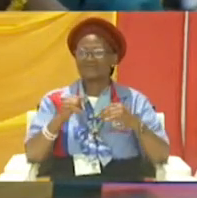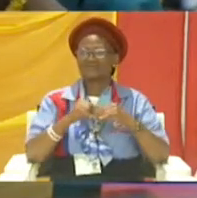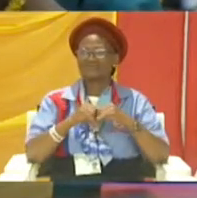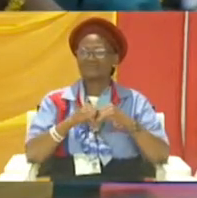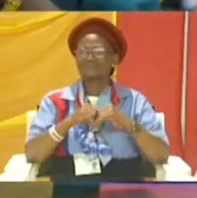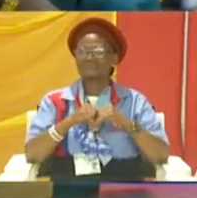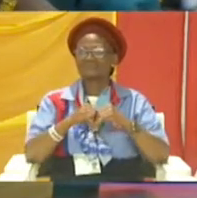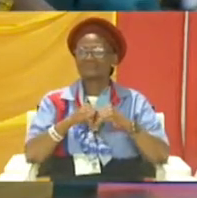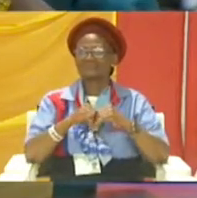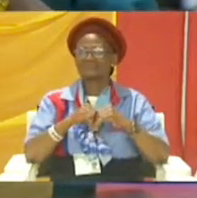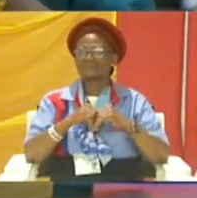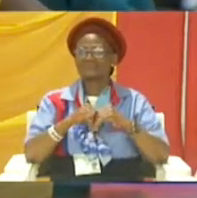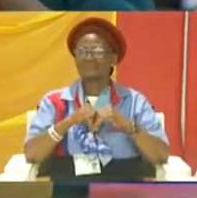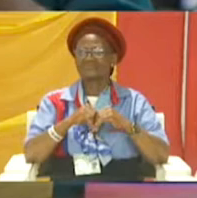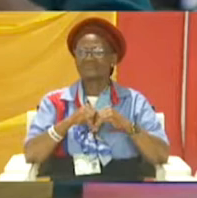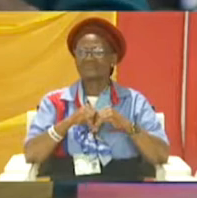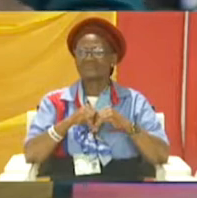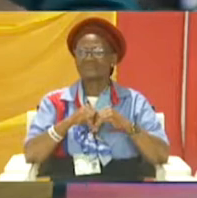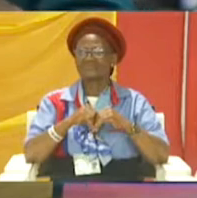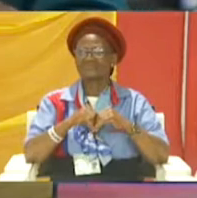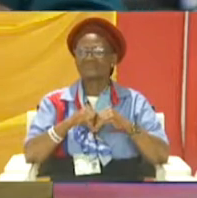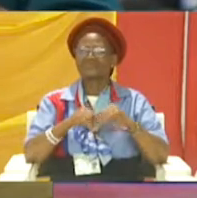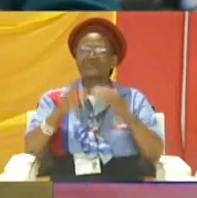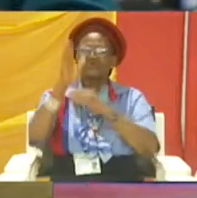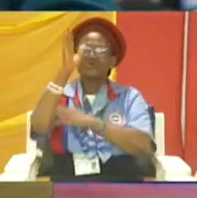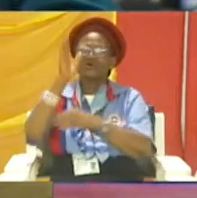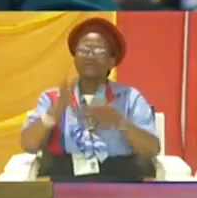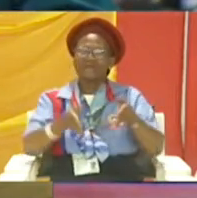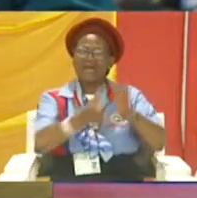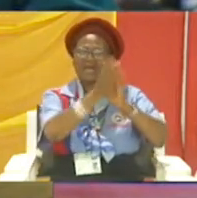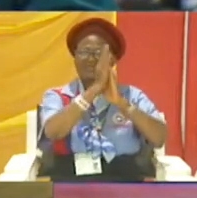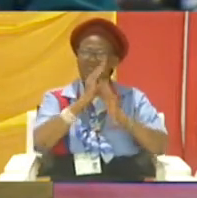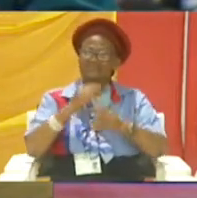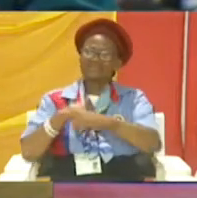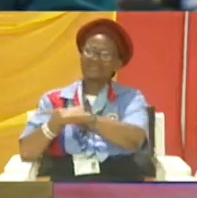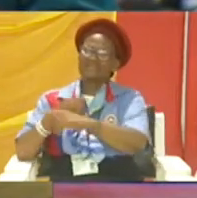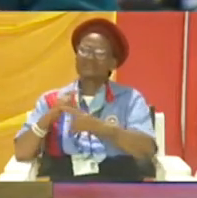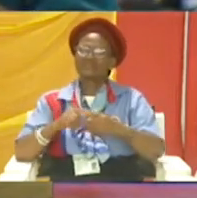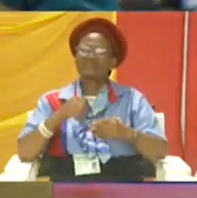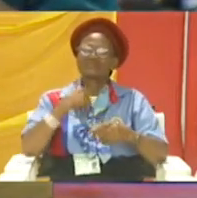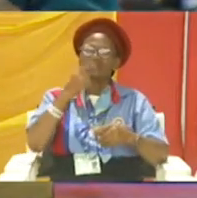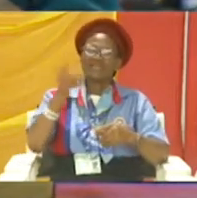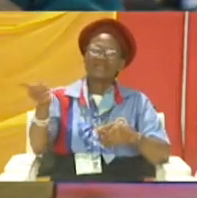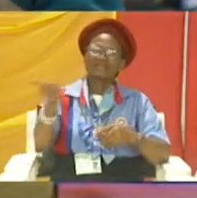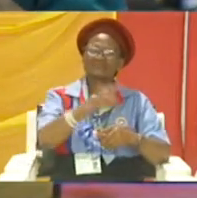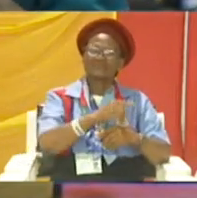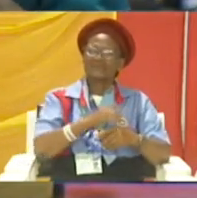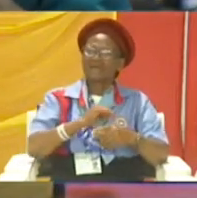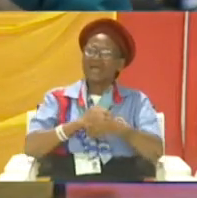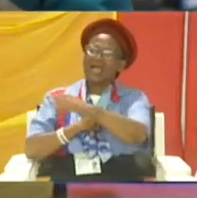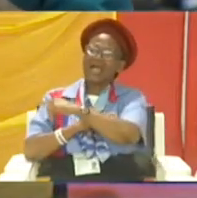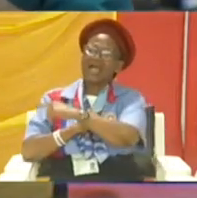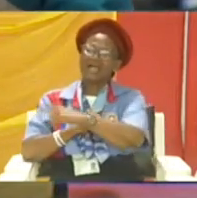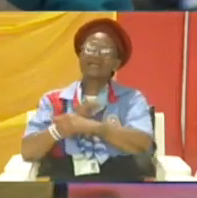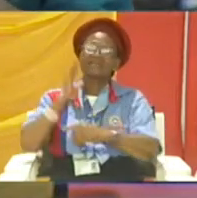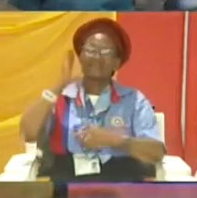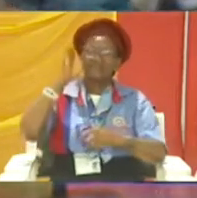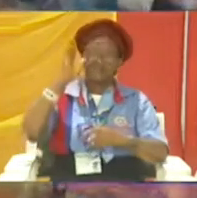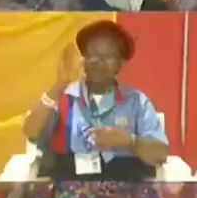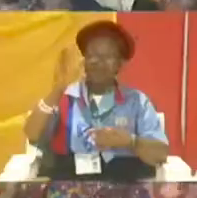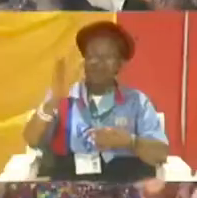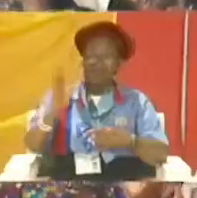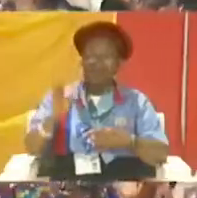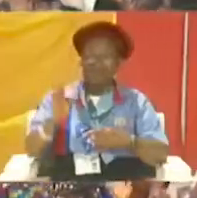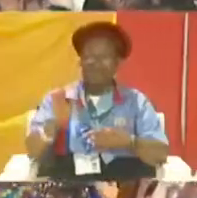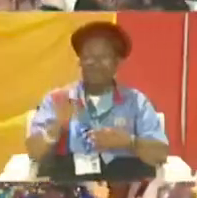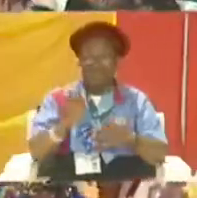now. Lord asked me to tell you, I will restructure your life.